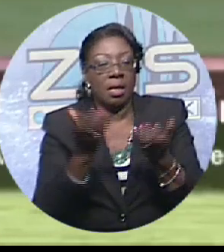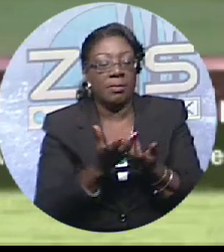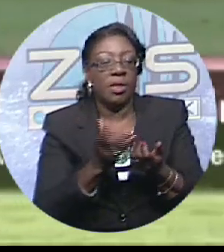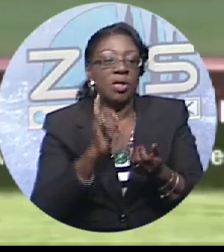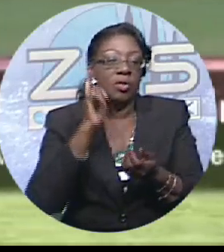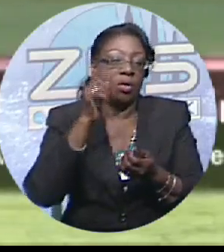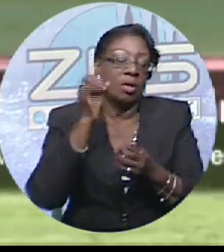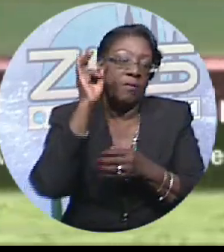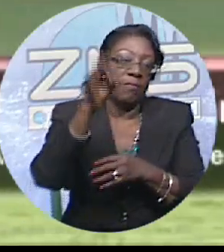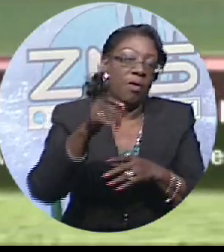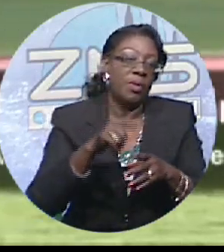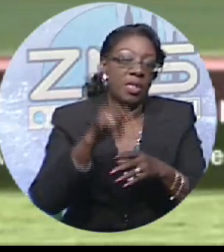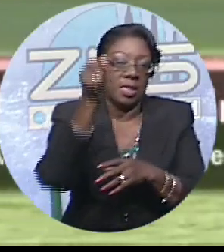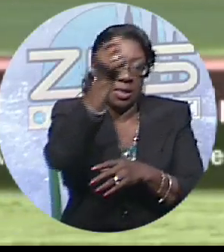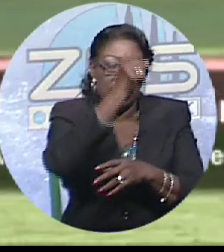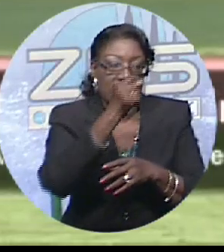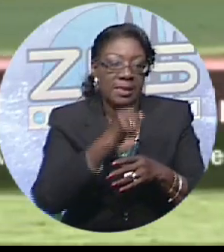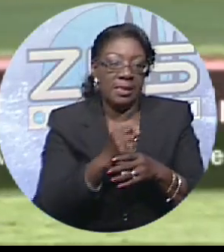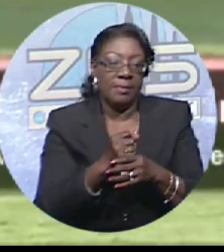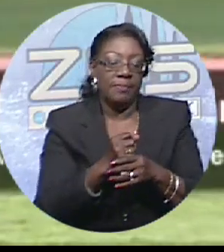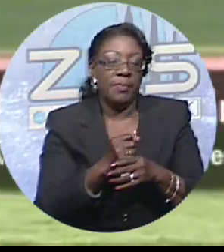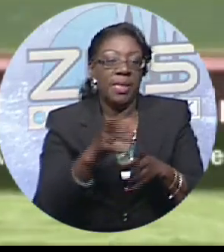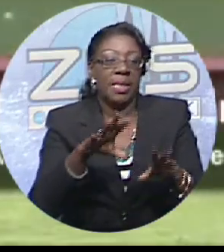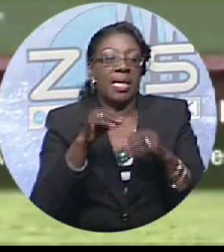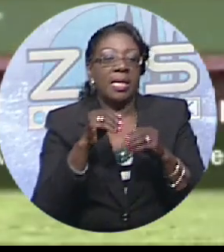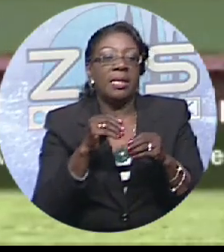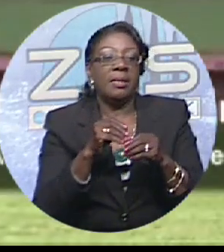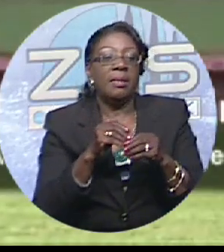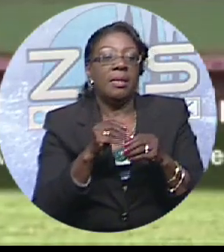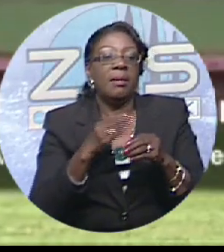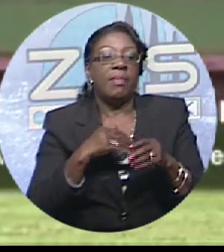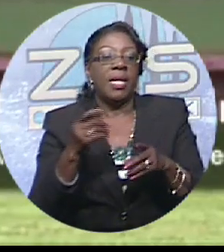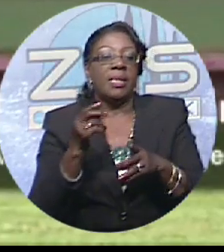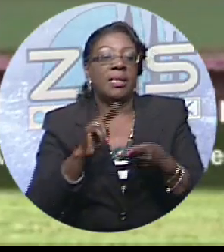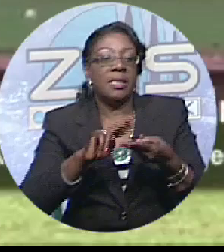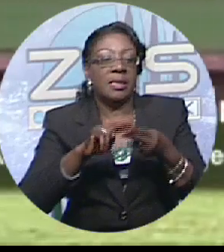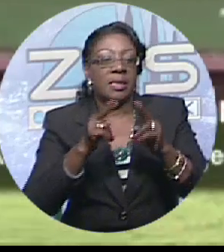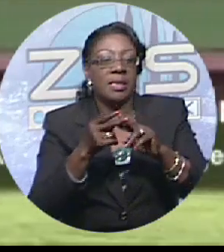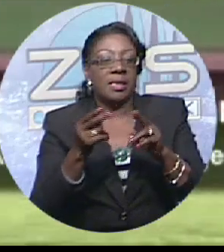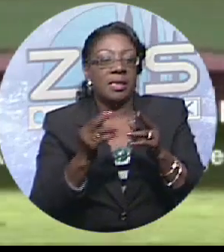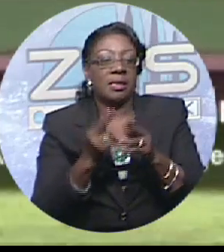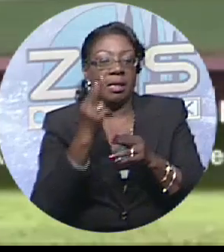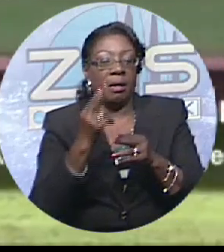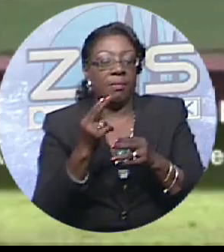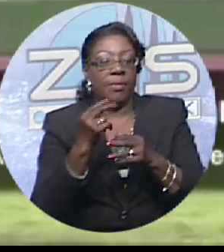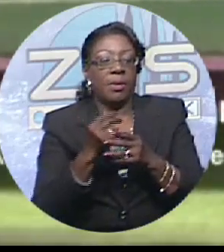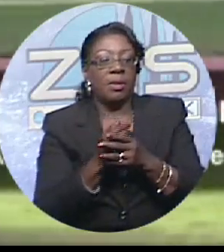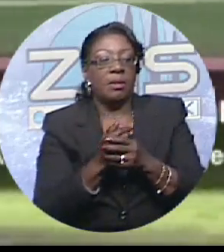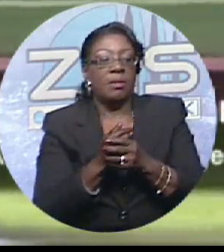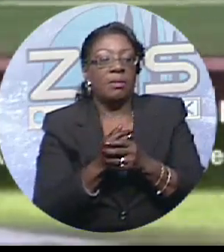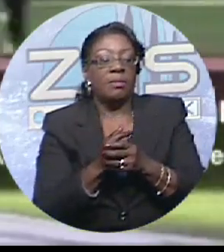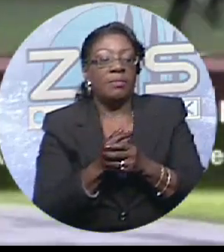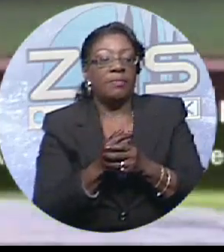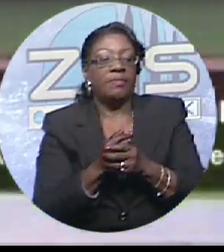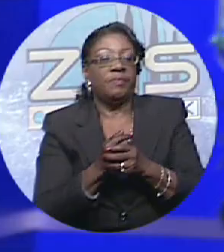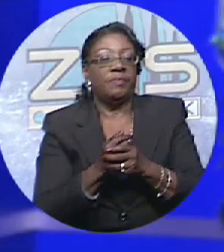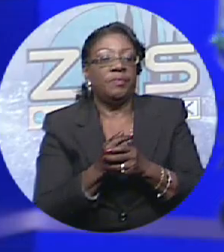looking forward to this season and getting my statistics and being a major part to help the team win.